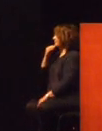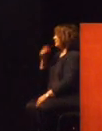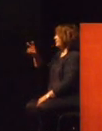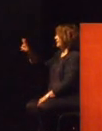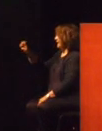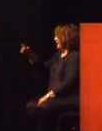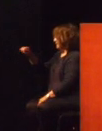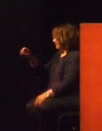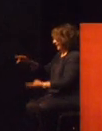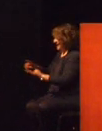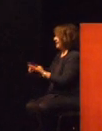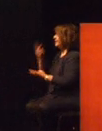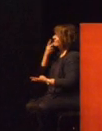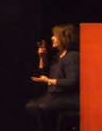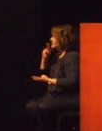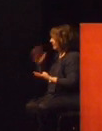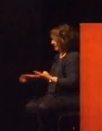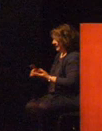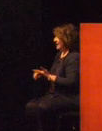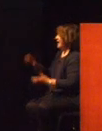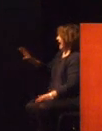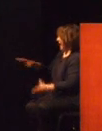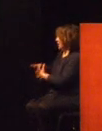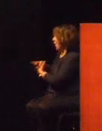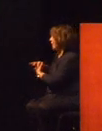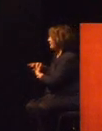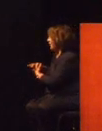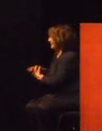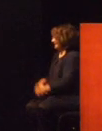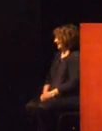vegan options, vegetarian, and carnivore choices.